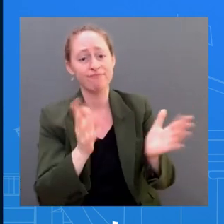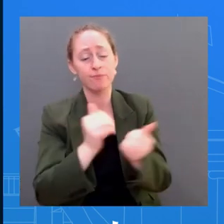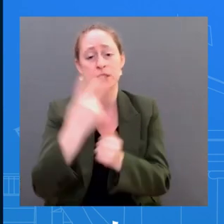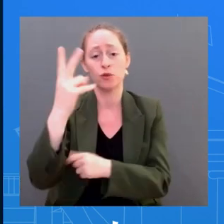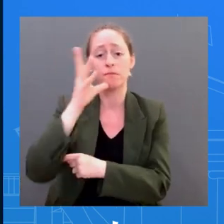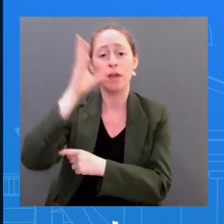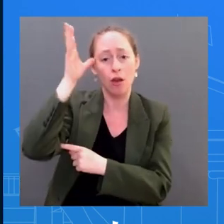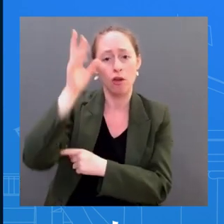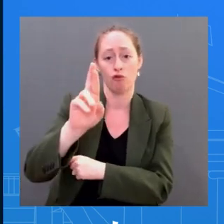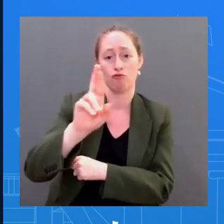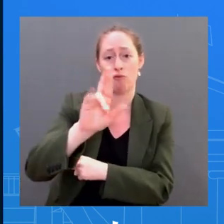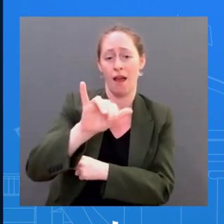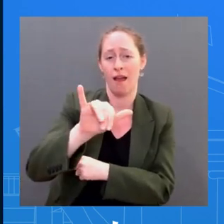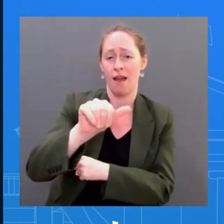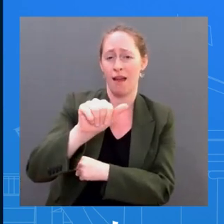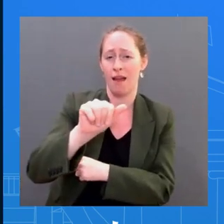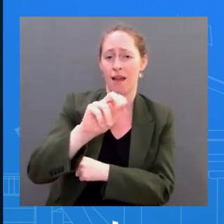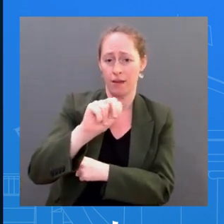10-year-old daughter,